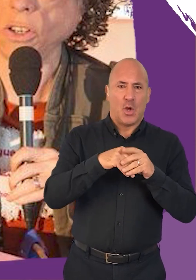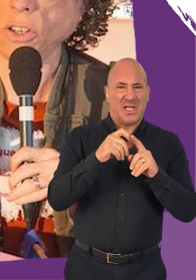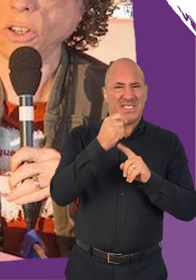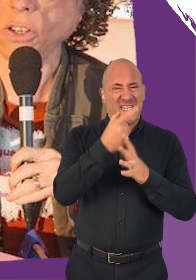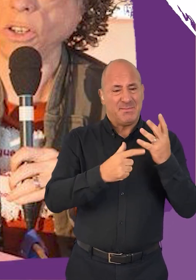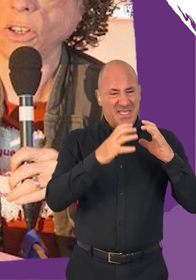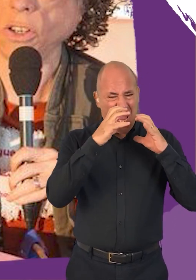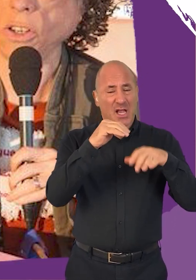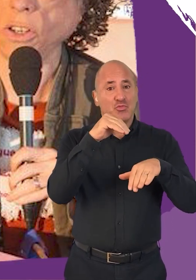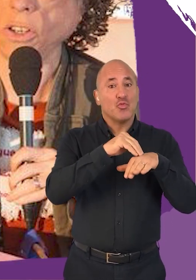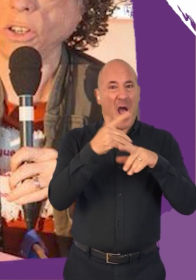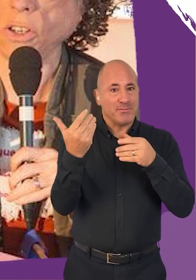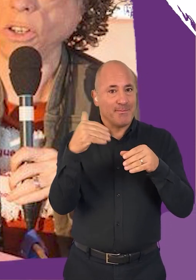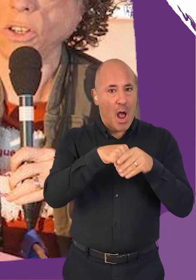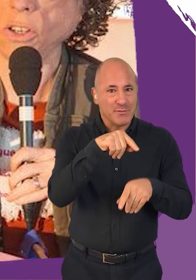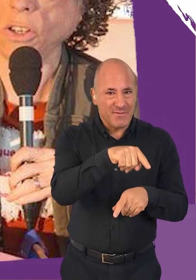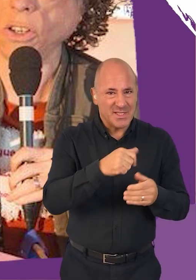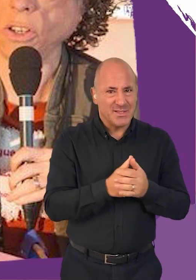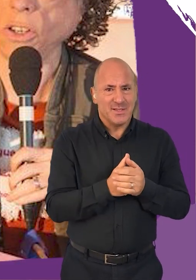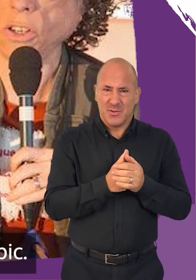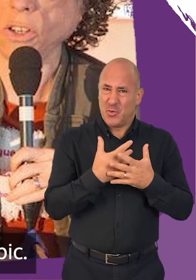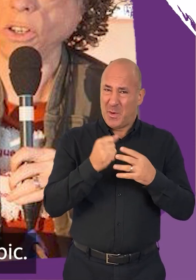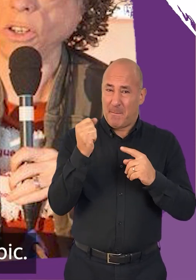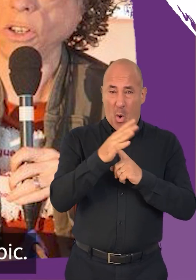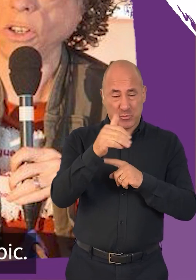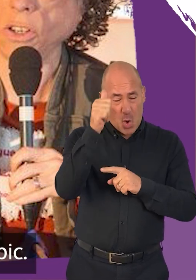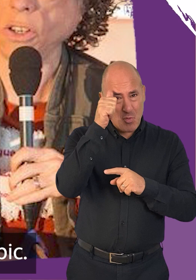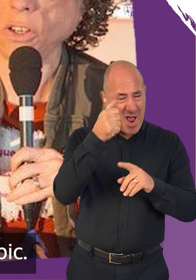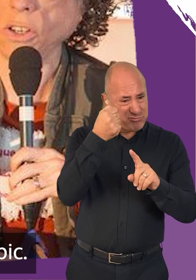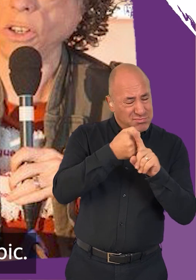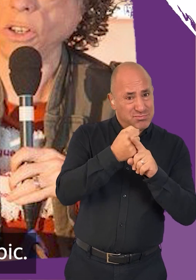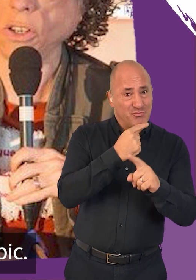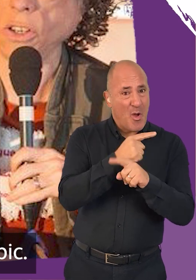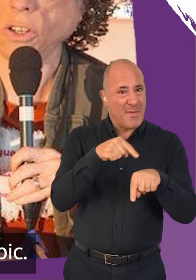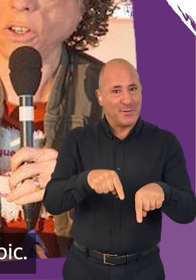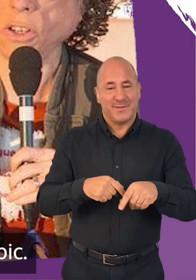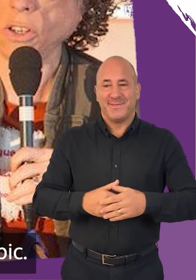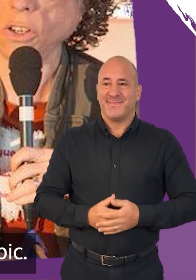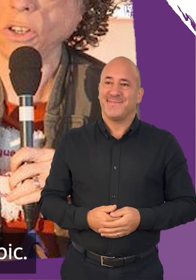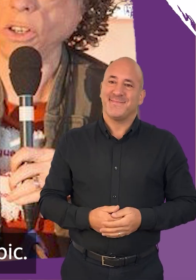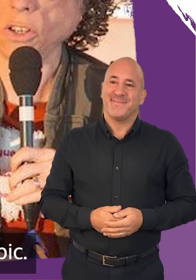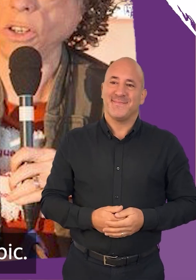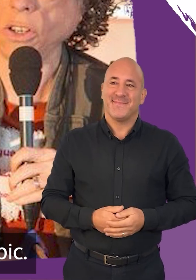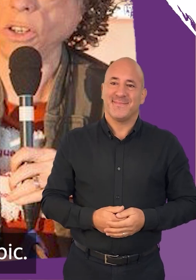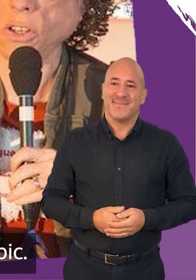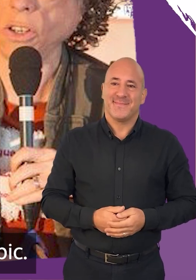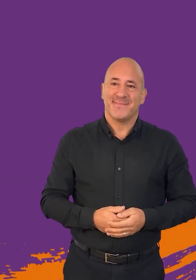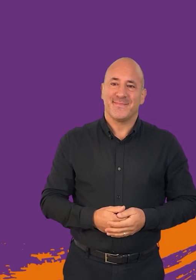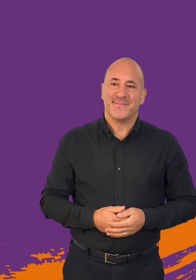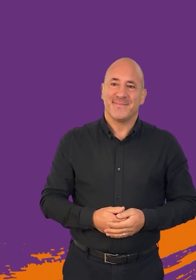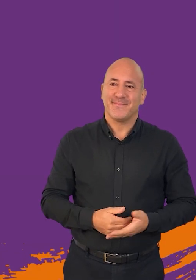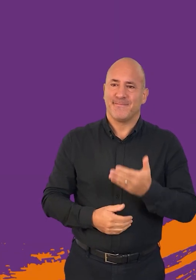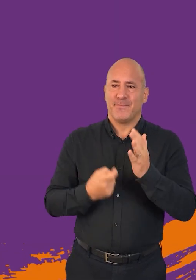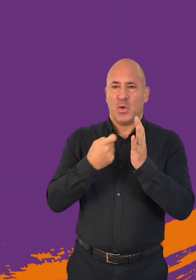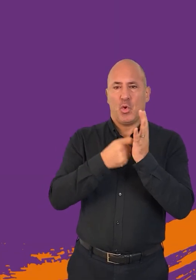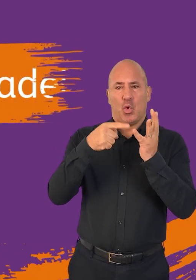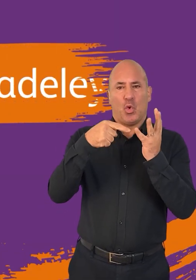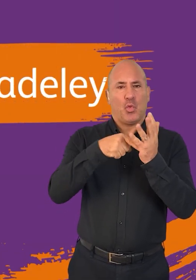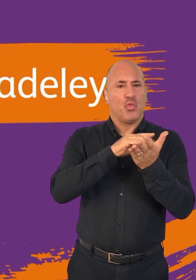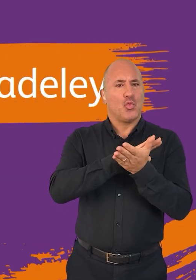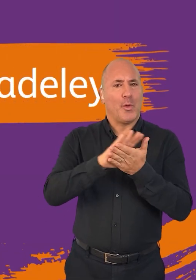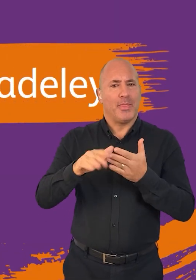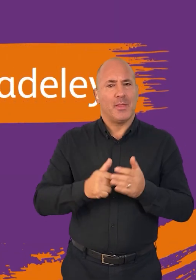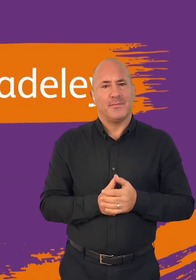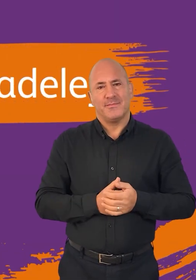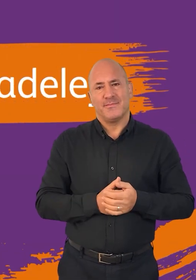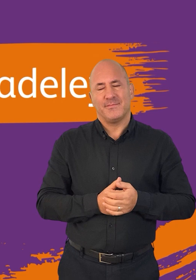she was part of a storyline on disability hate crime, raising important awareness on the topic.